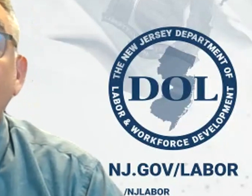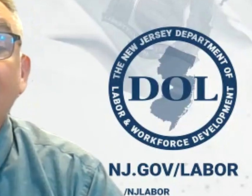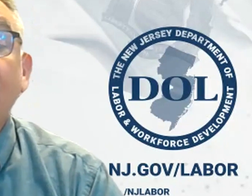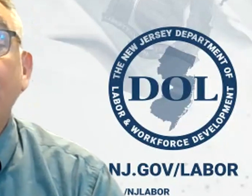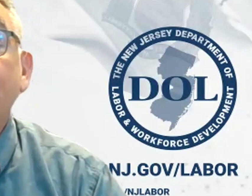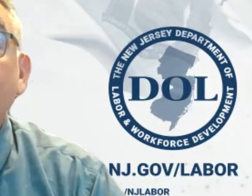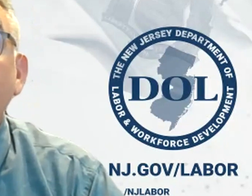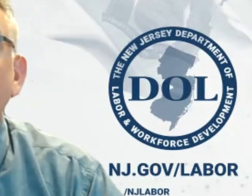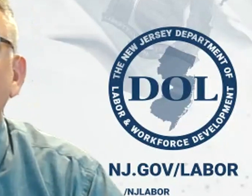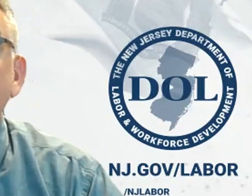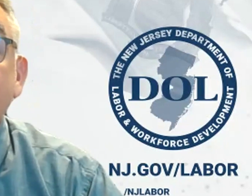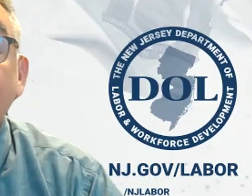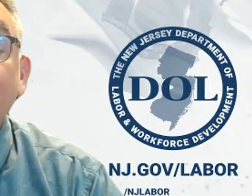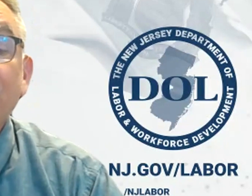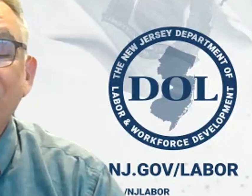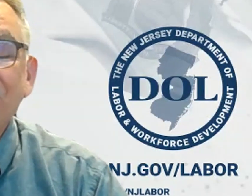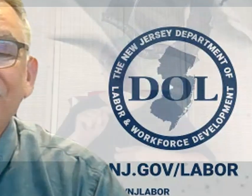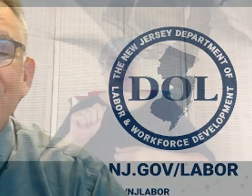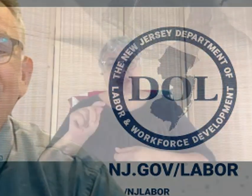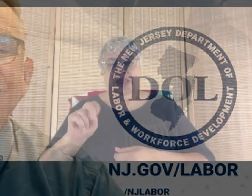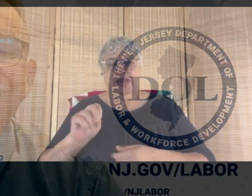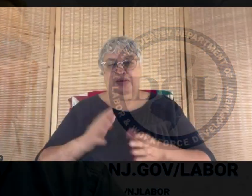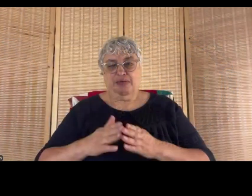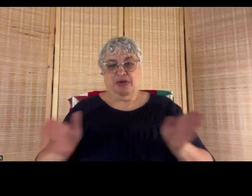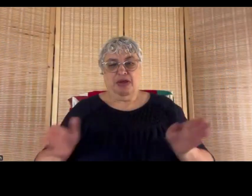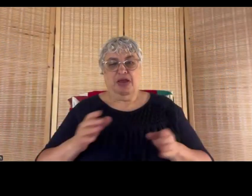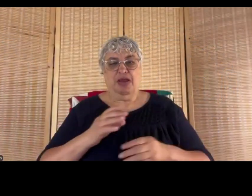today, and I will turn the program over to them. We had each